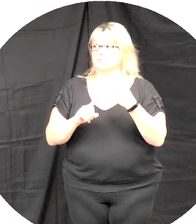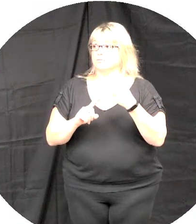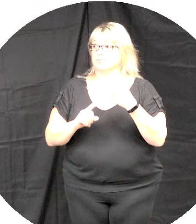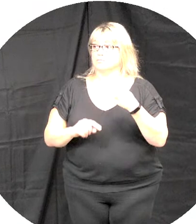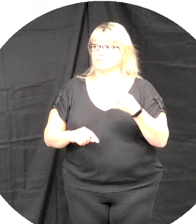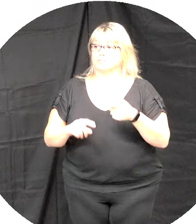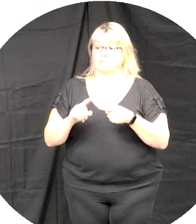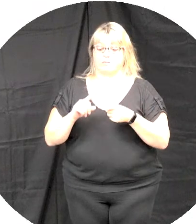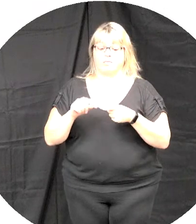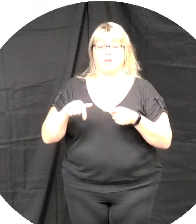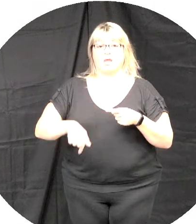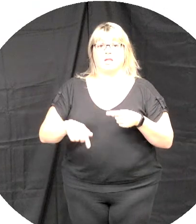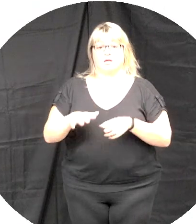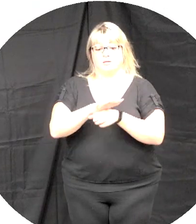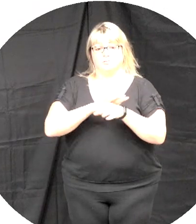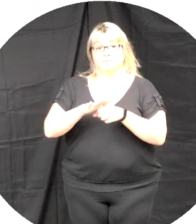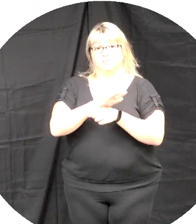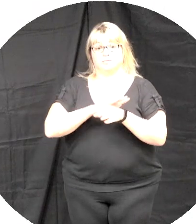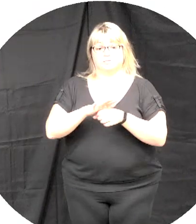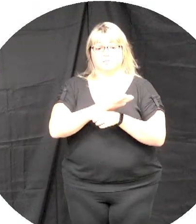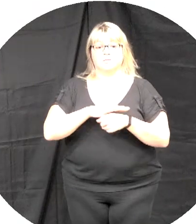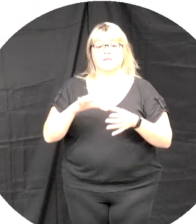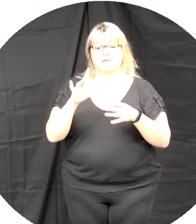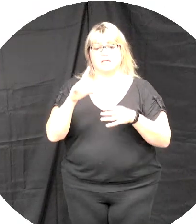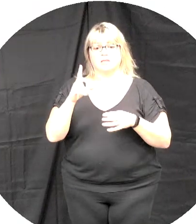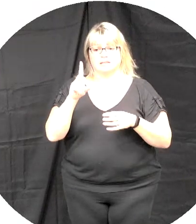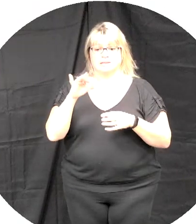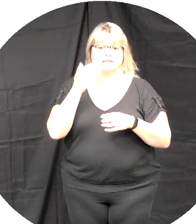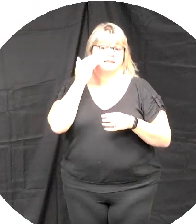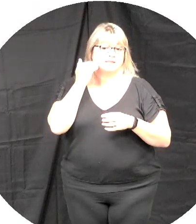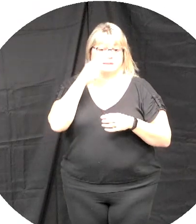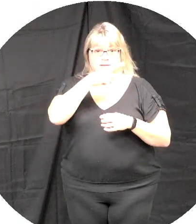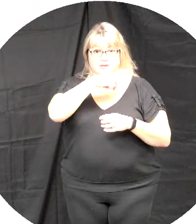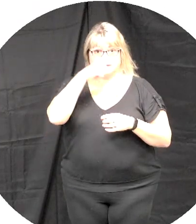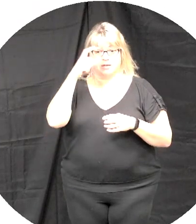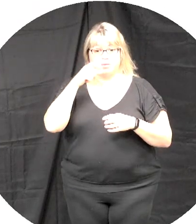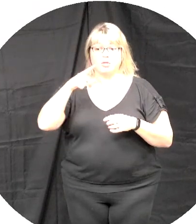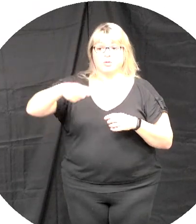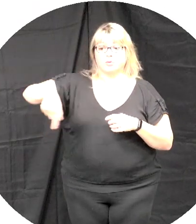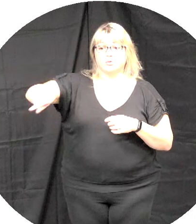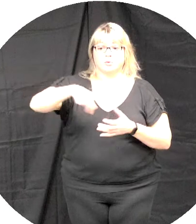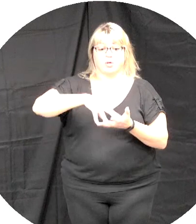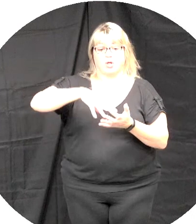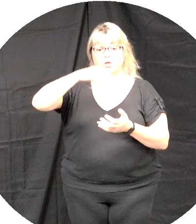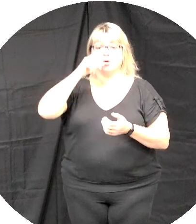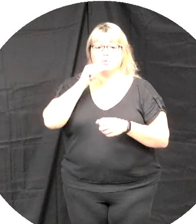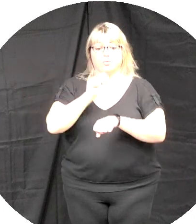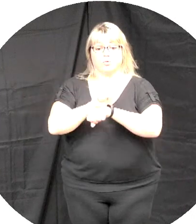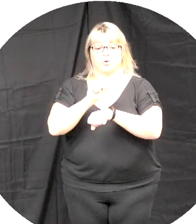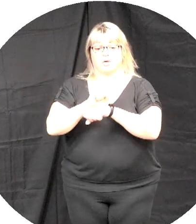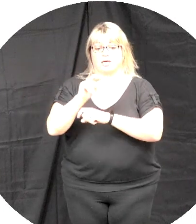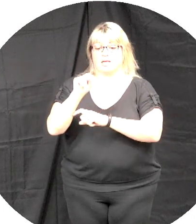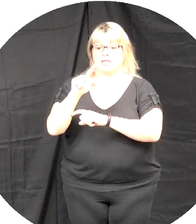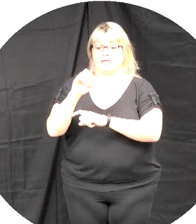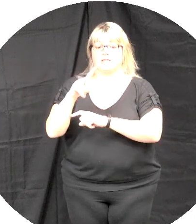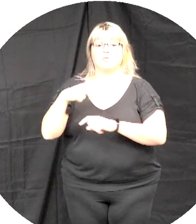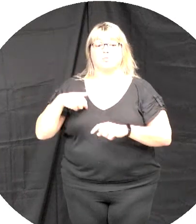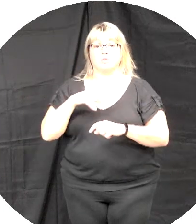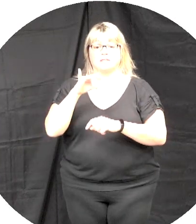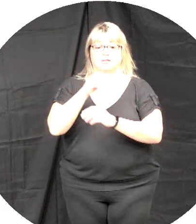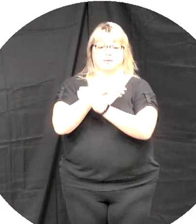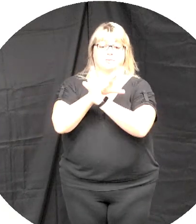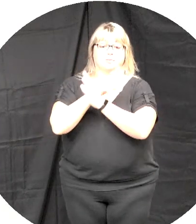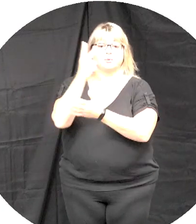The district delivered a U-Learn summer learning series for NLASD educators. This was a 2-week virtual